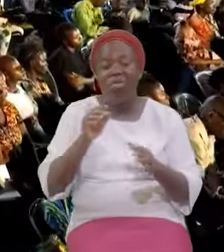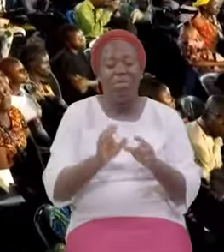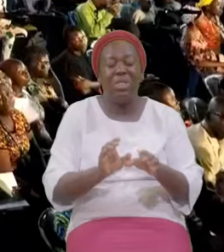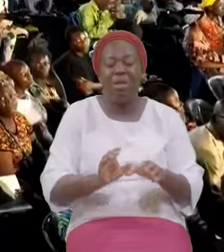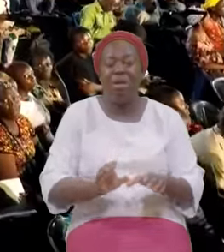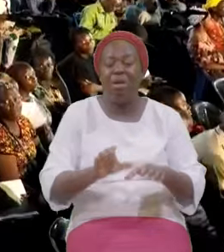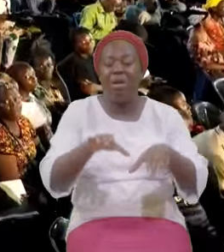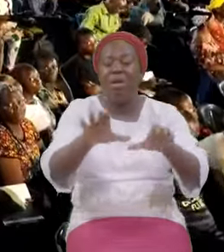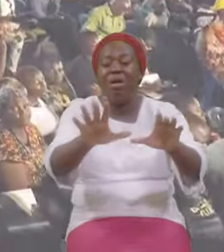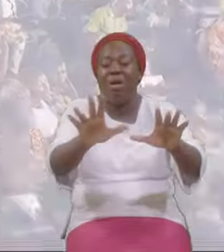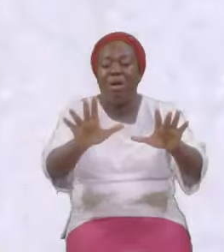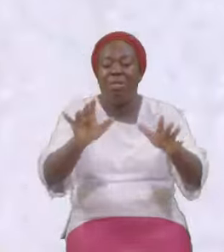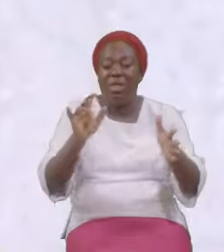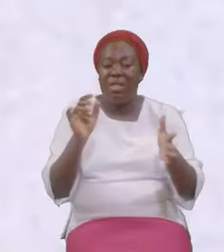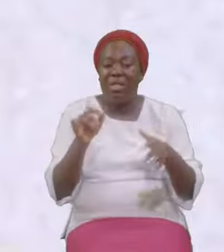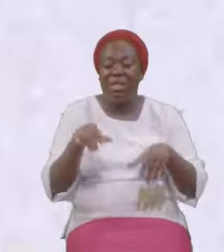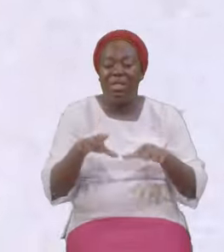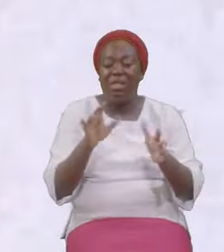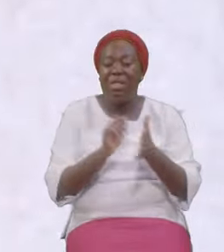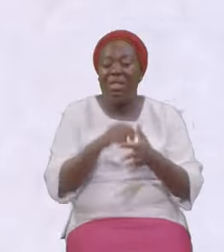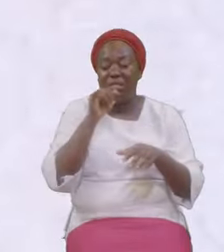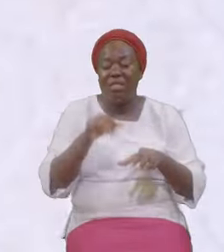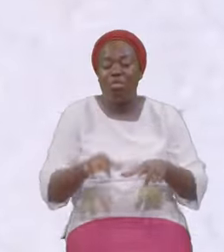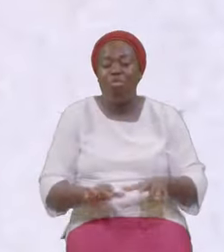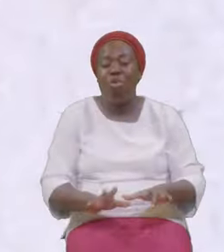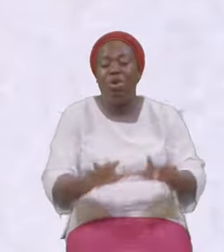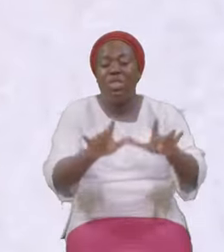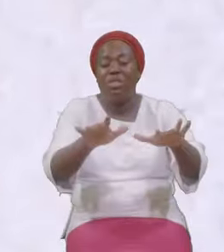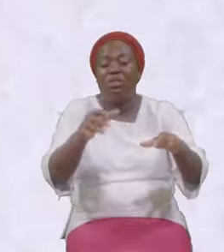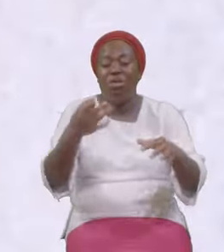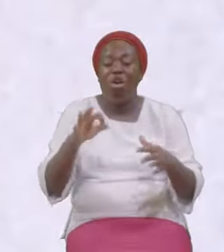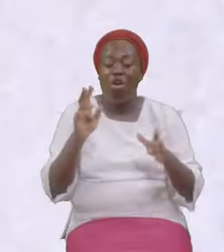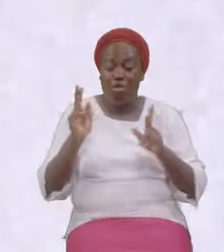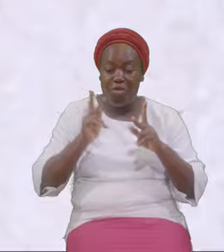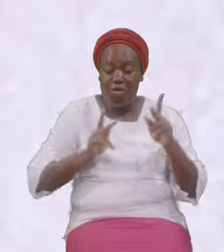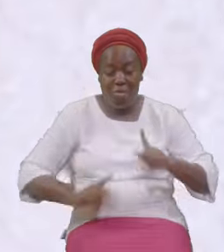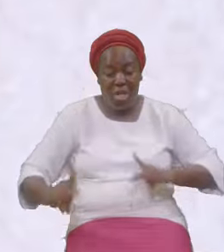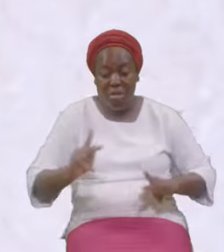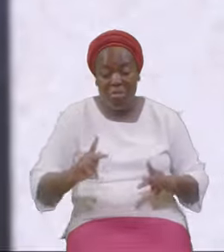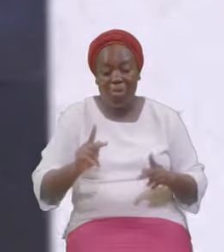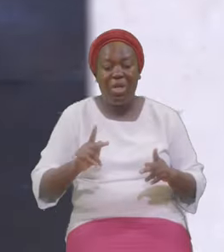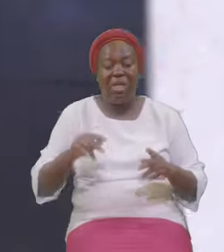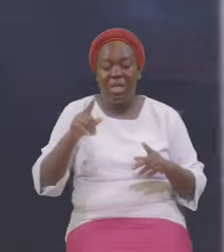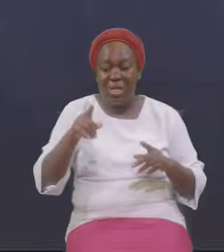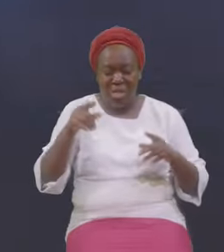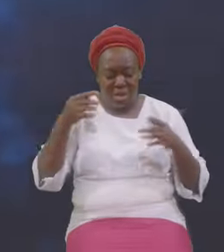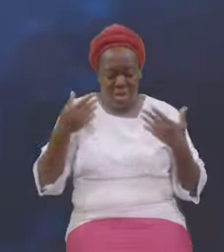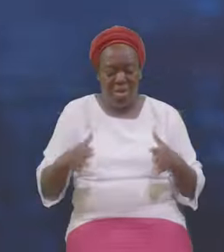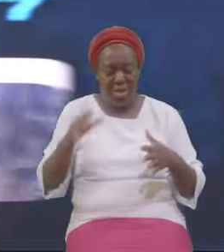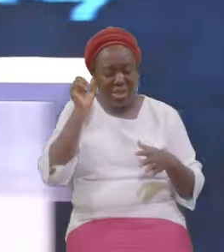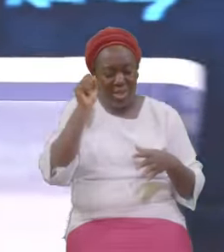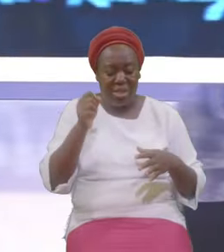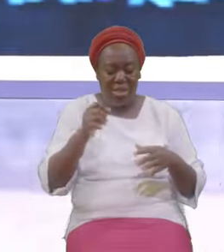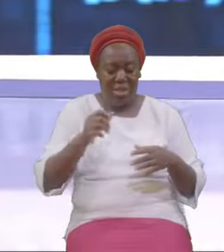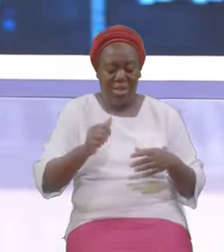that is, multitudes of people, and he had lost his self-respect, he couldn't say, excuse me,